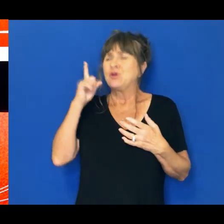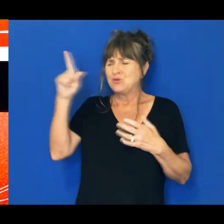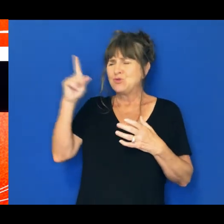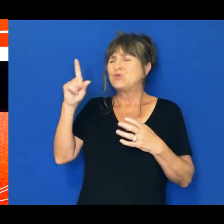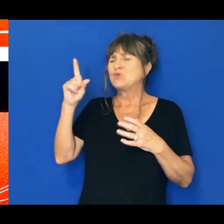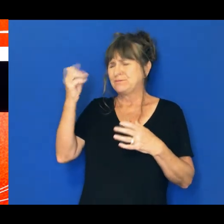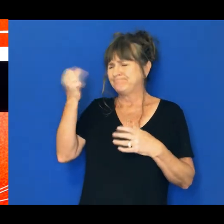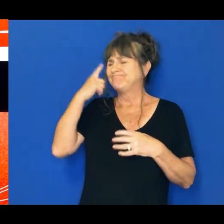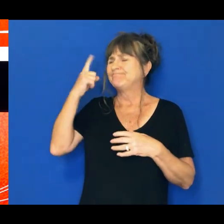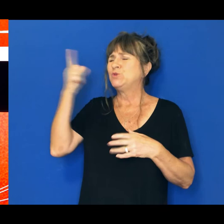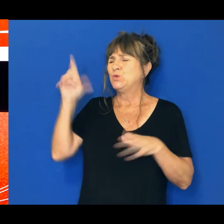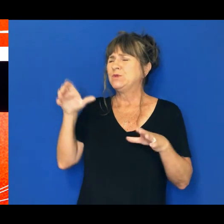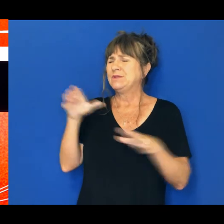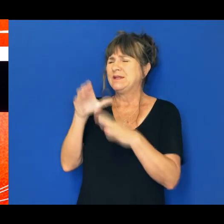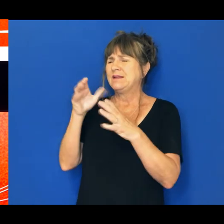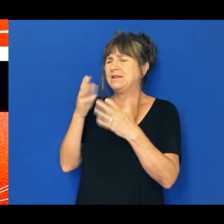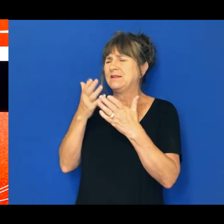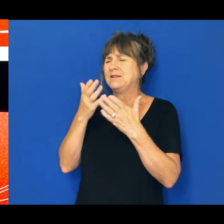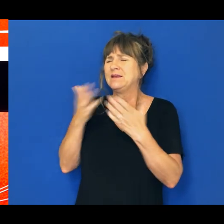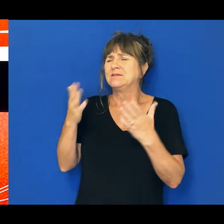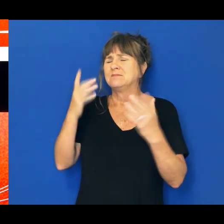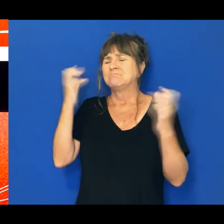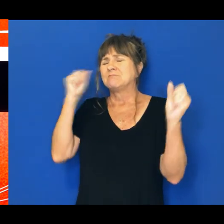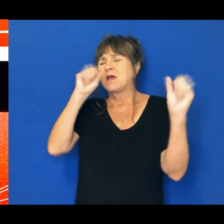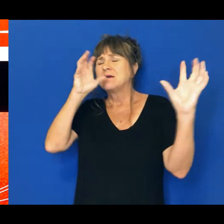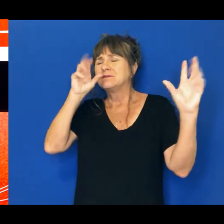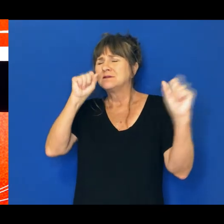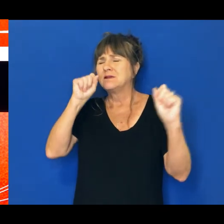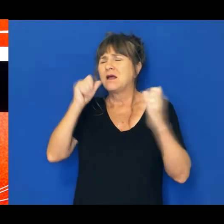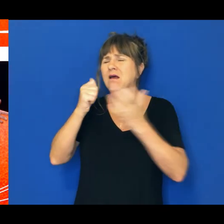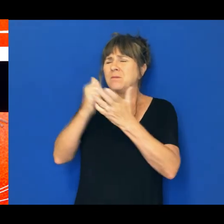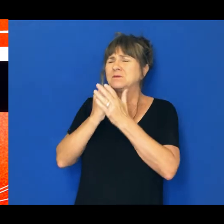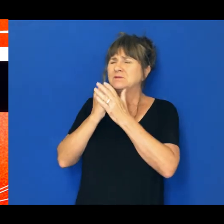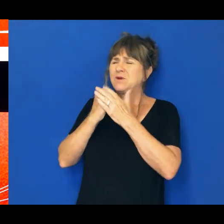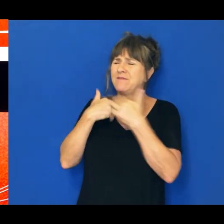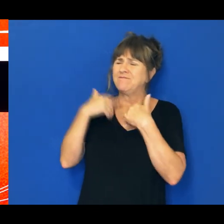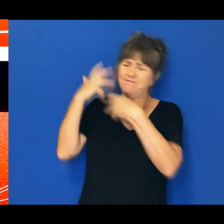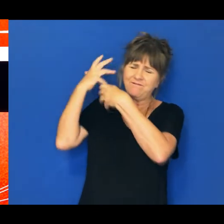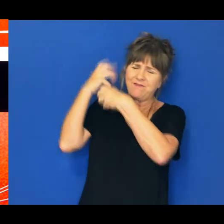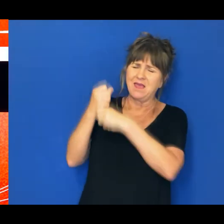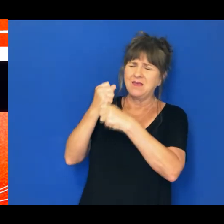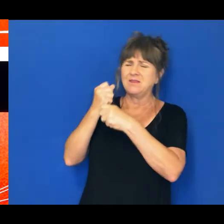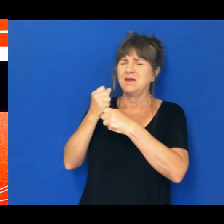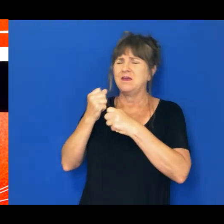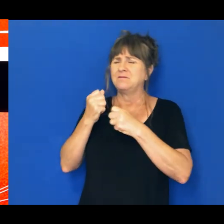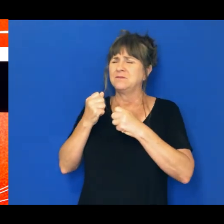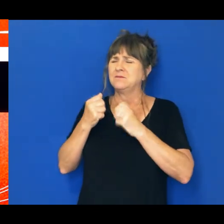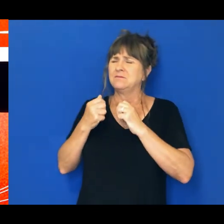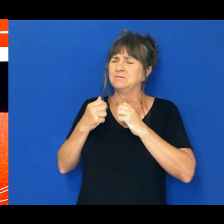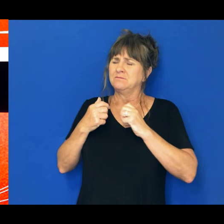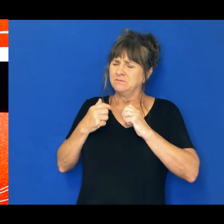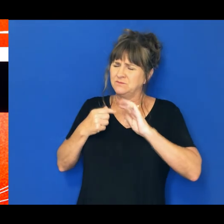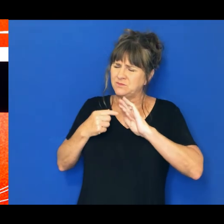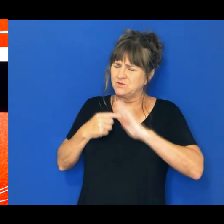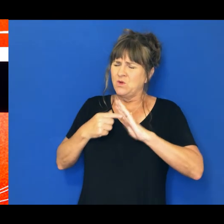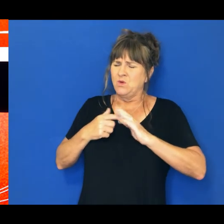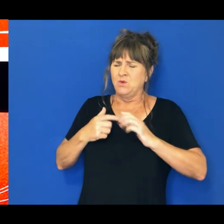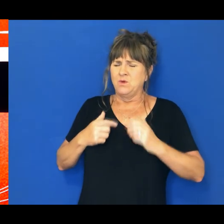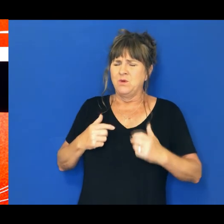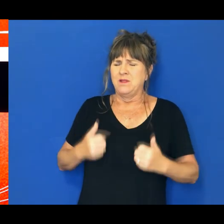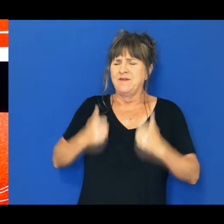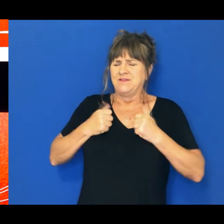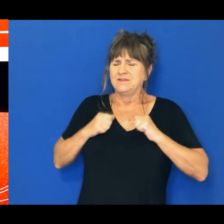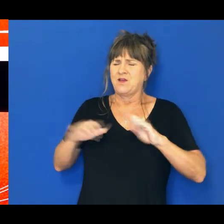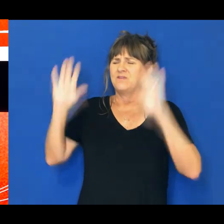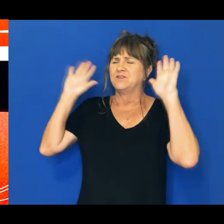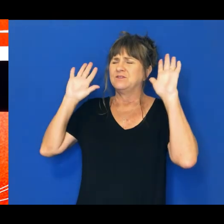us. I pray that you would enable us to live faith-filled lives and sacrificial lives. And when we do, would the